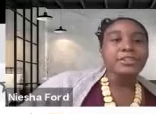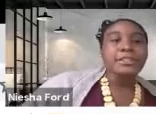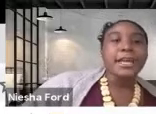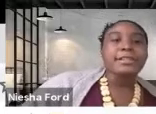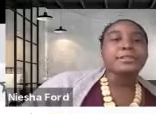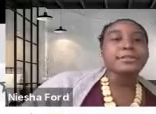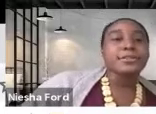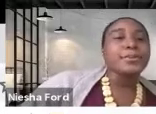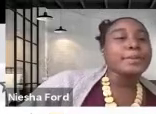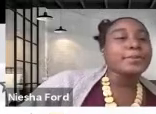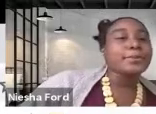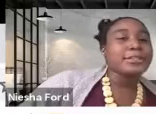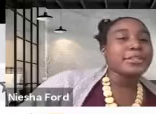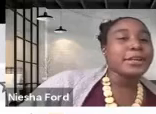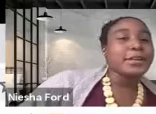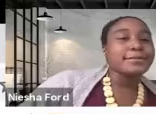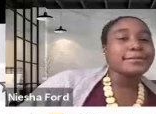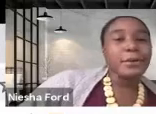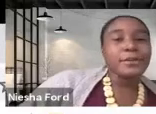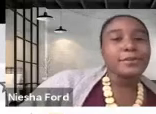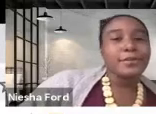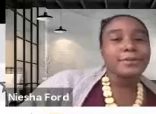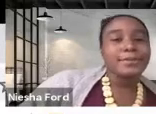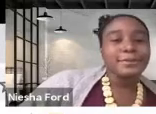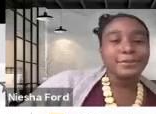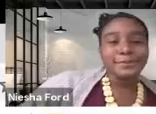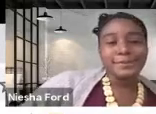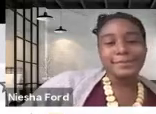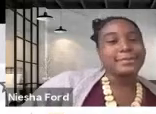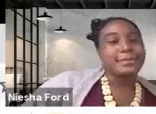And I'm actually going to ask two people to share where they're from.